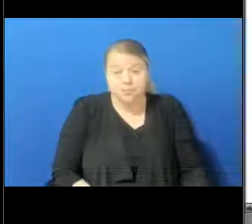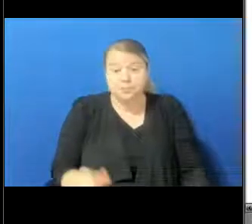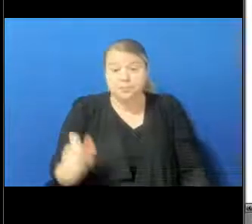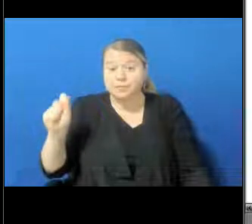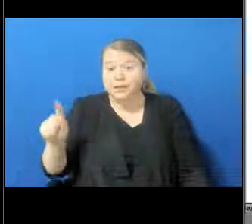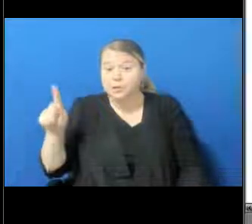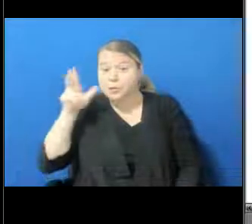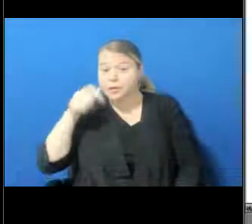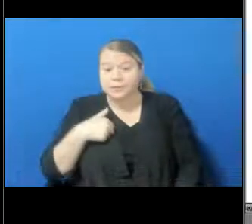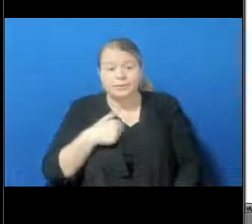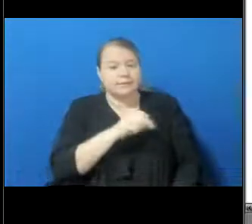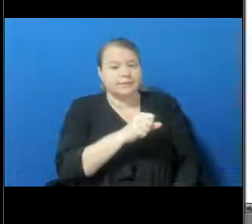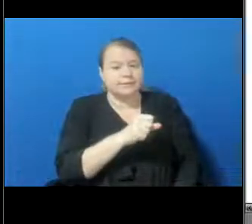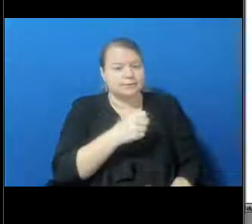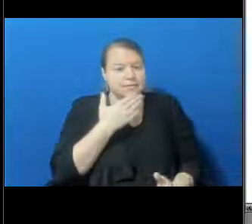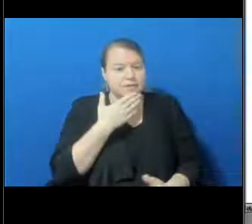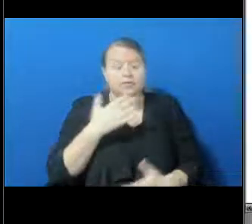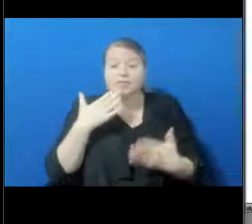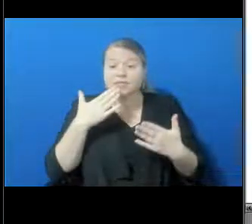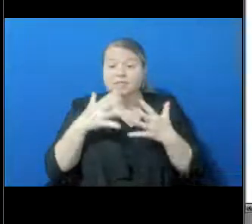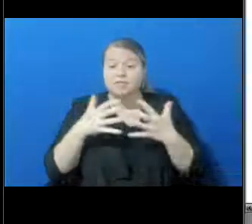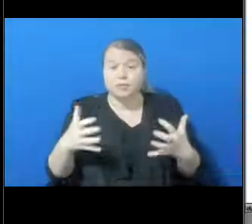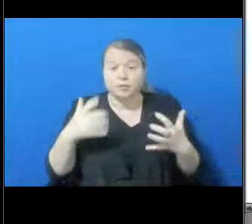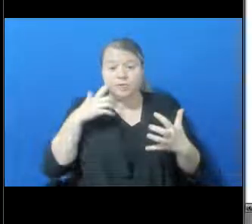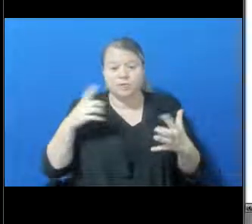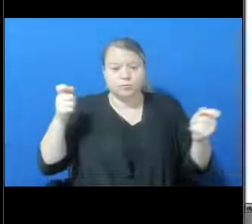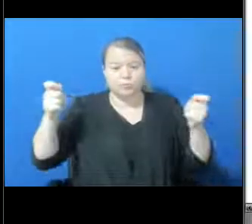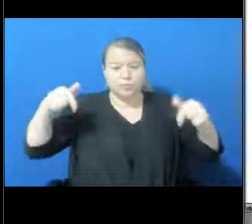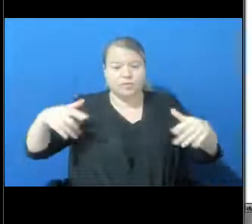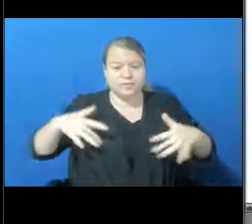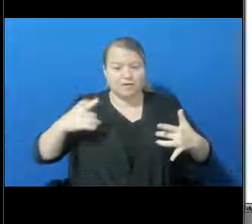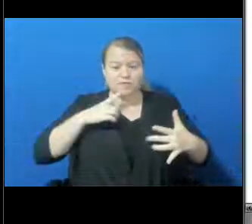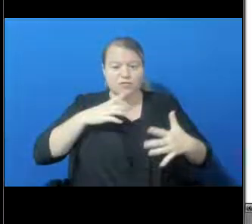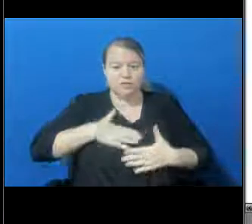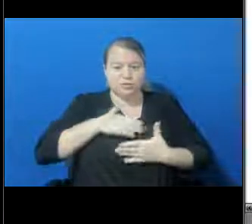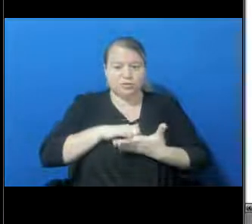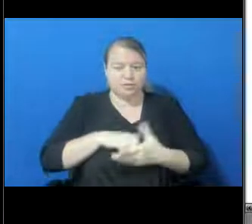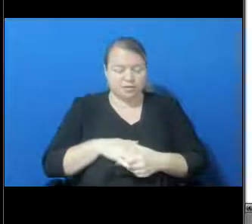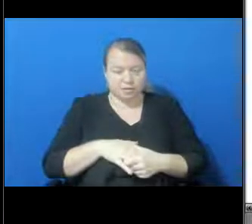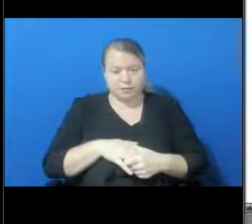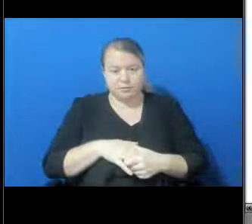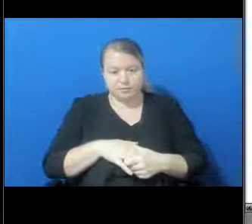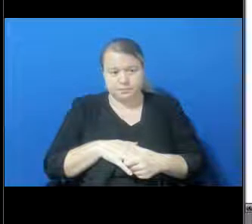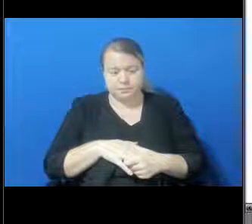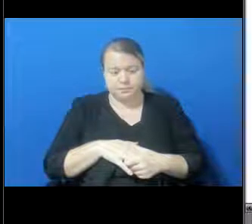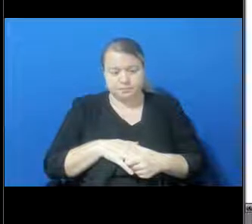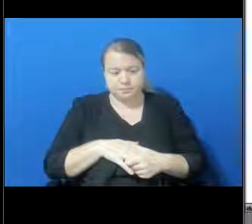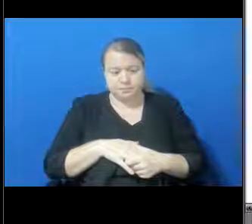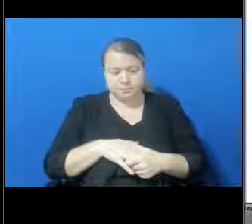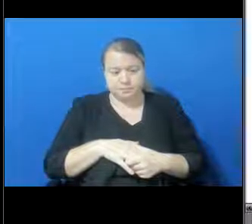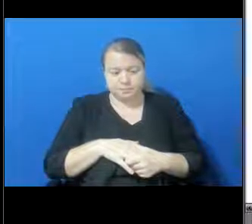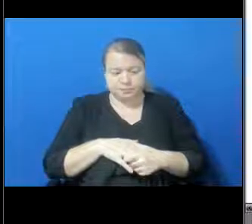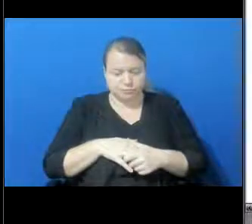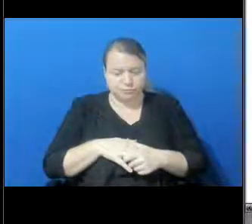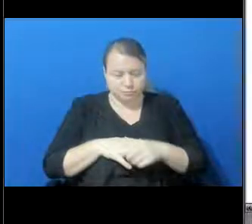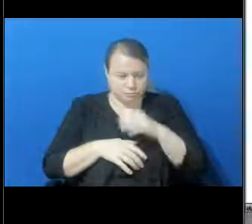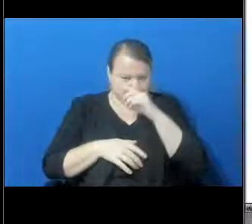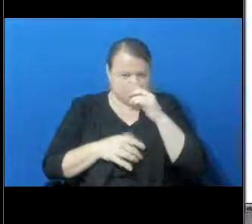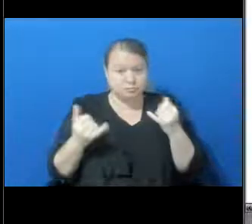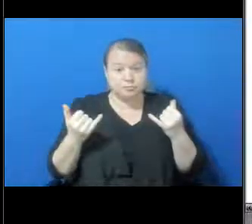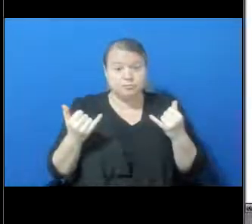Thank you. Wonderful. Thank you very much for hosting this event. I really appreciate that as a Springfield president. Today was a